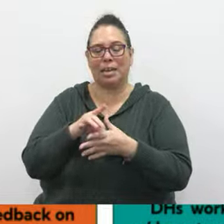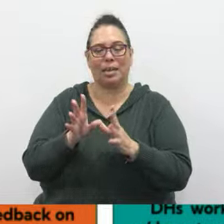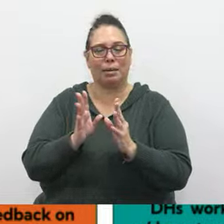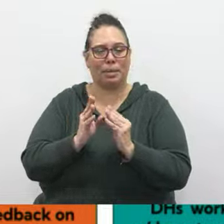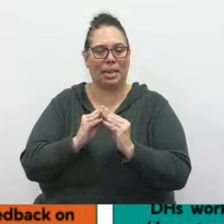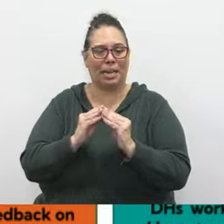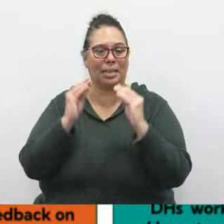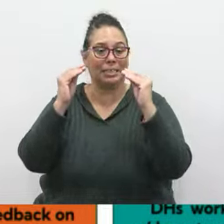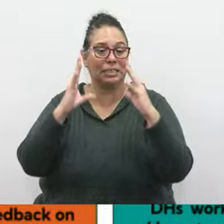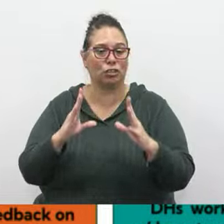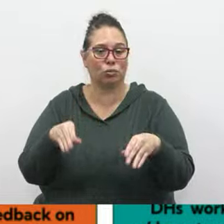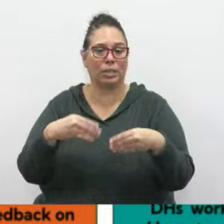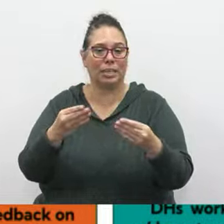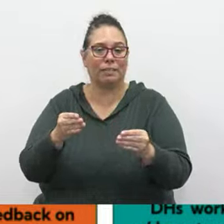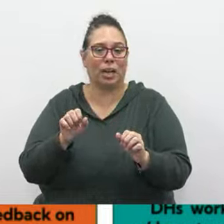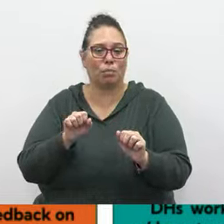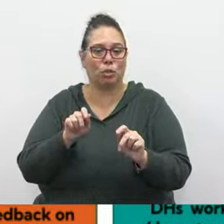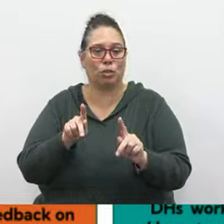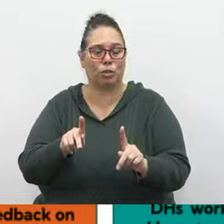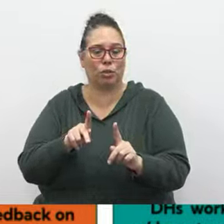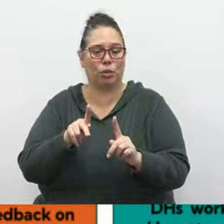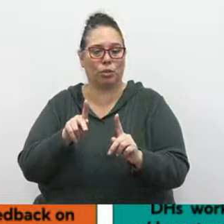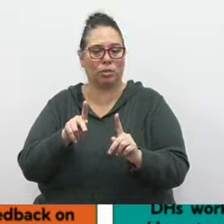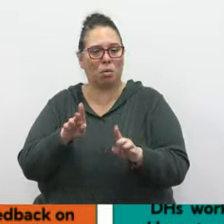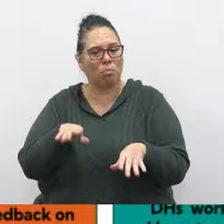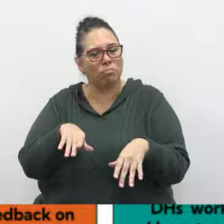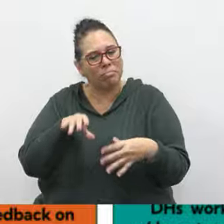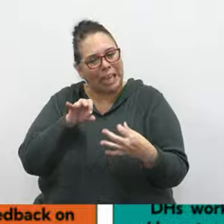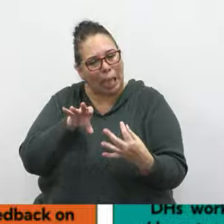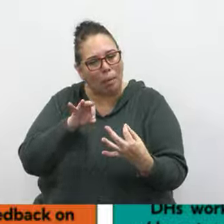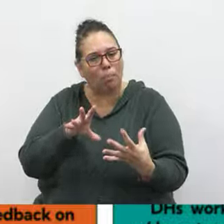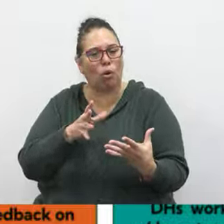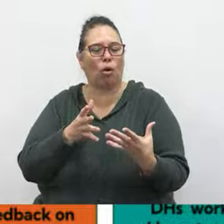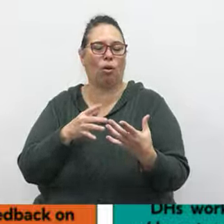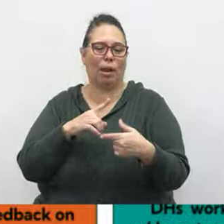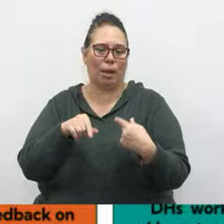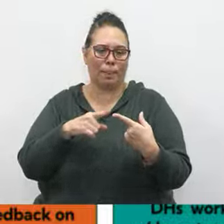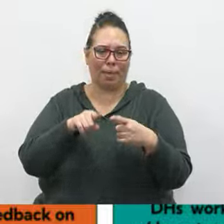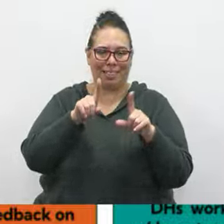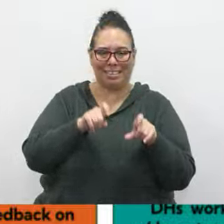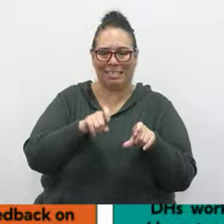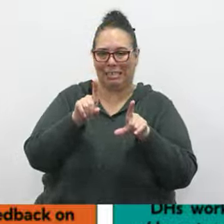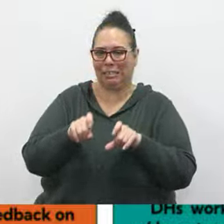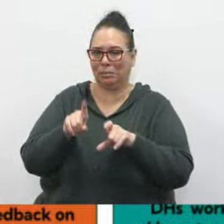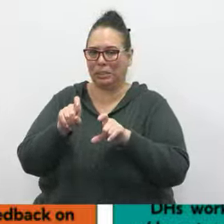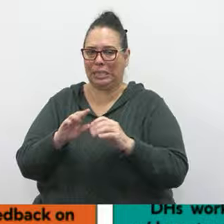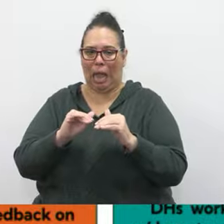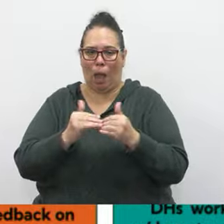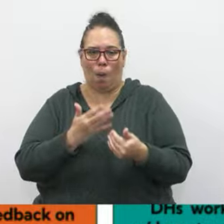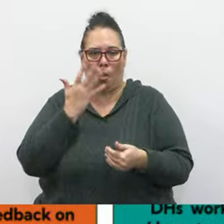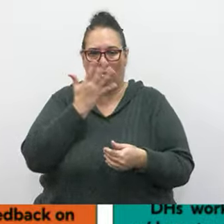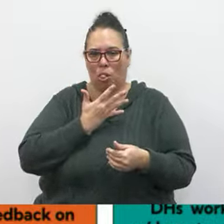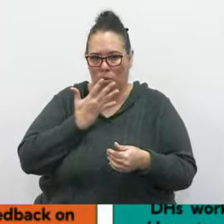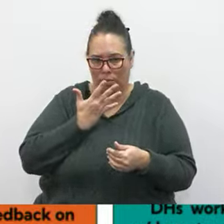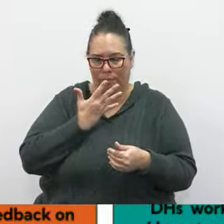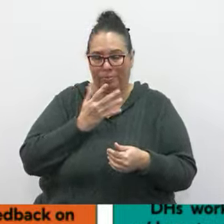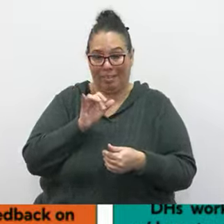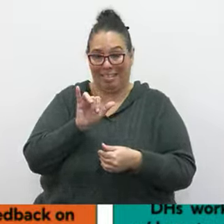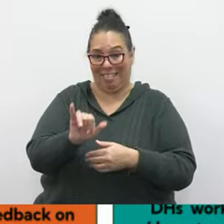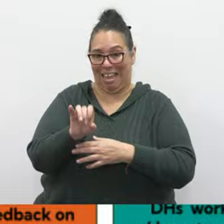the opportunity to provide input around what those assessments would look like. We use that